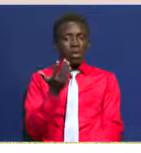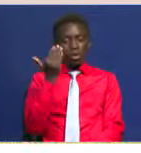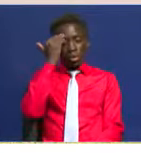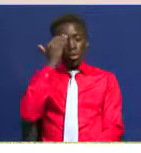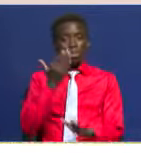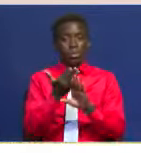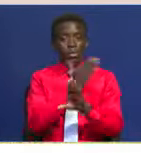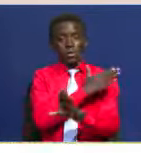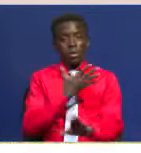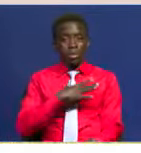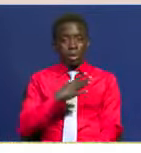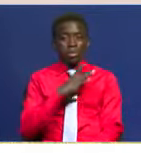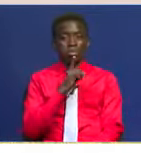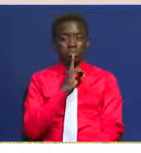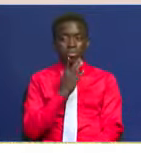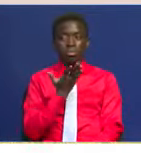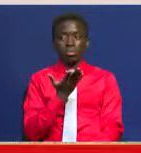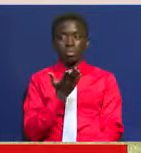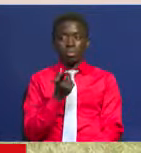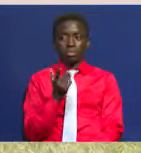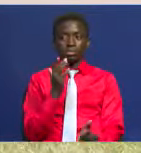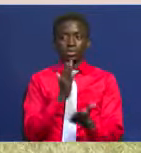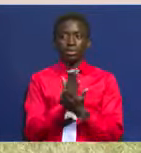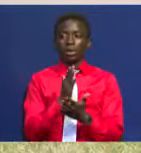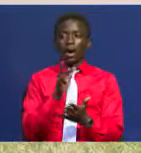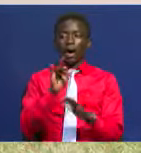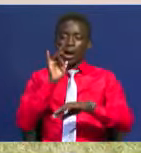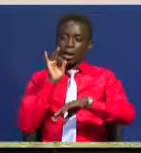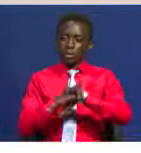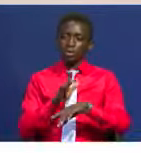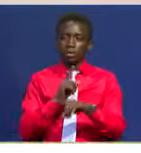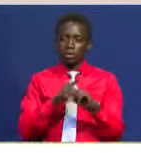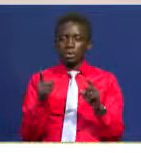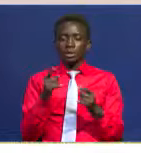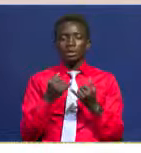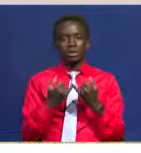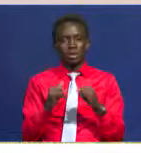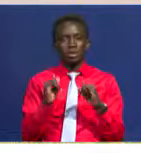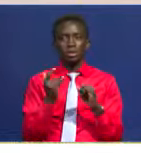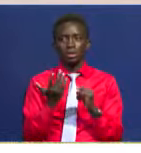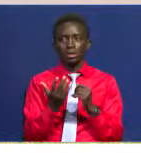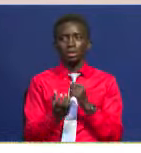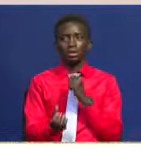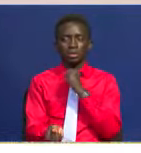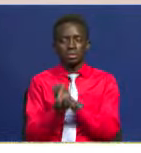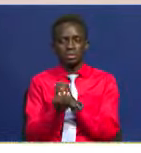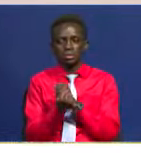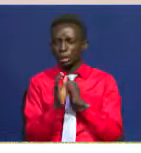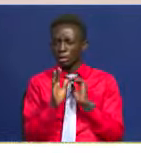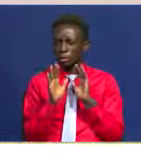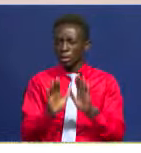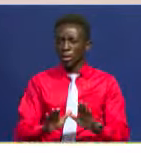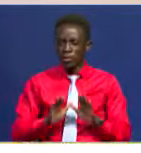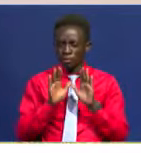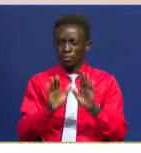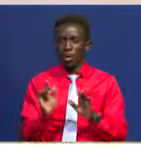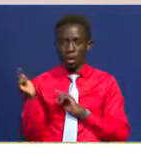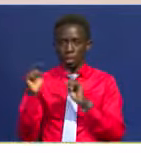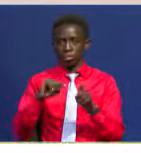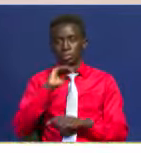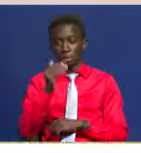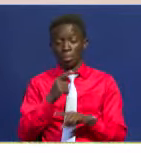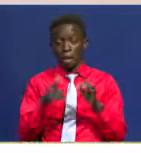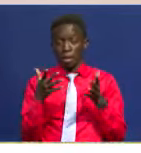apprehension that it's a bit too early, or a bit, they were taking just caution to come into town. But so far, this is what we are seeing.